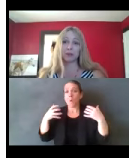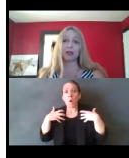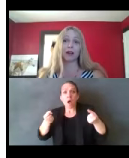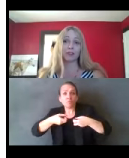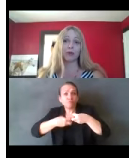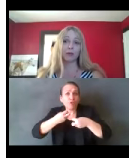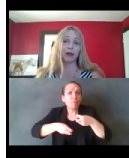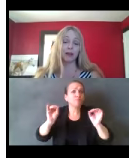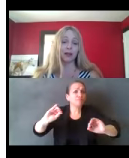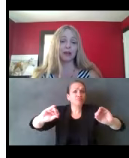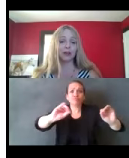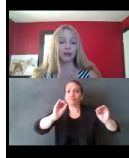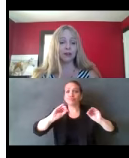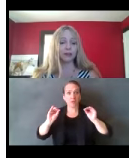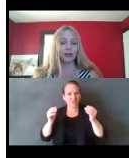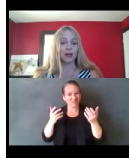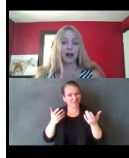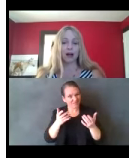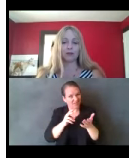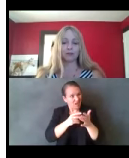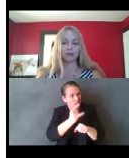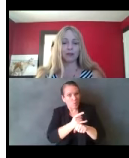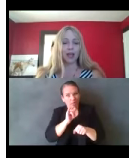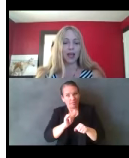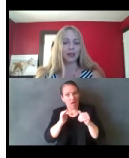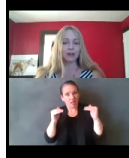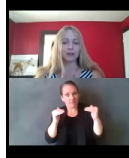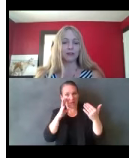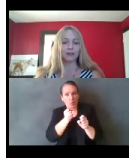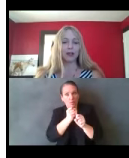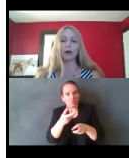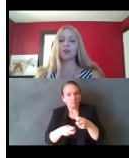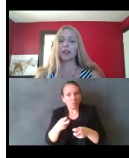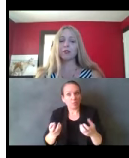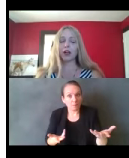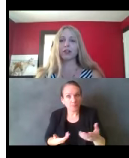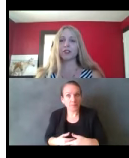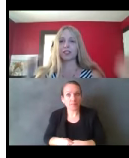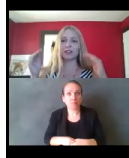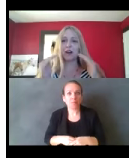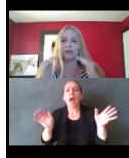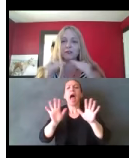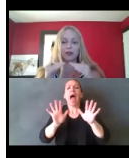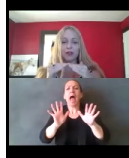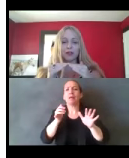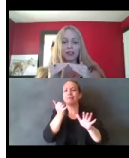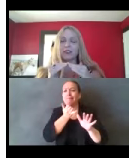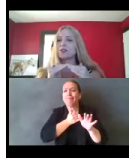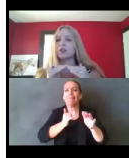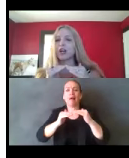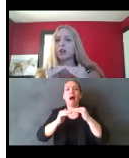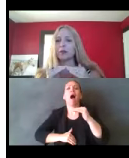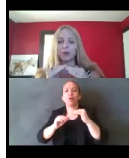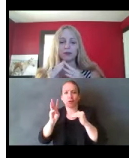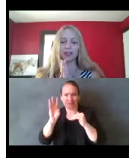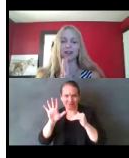could be caused problematic by alcohol. And then, oh, I'm sorry, that was for under 65. I'm sorry, correct that. That's